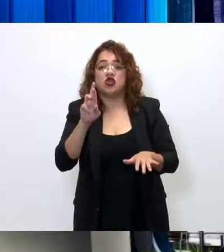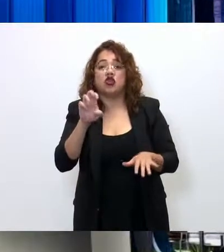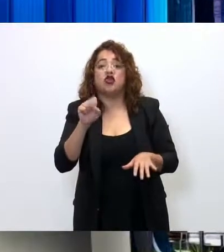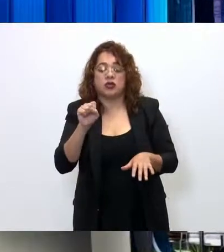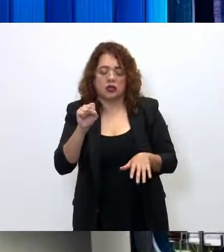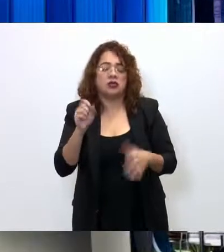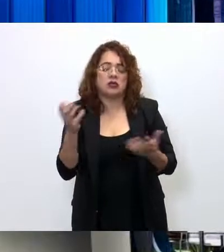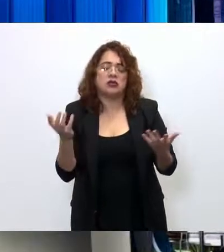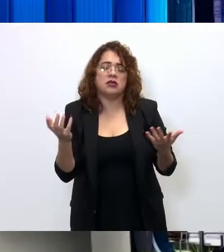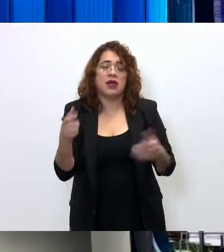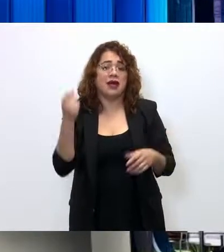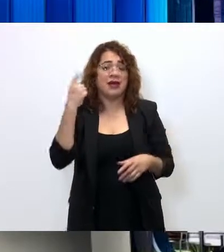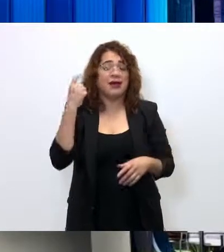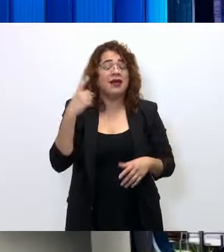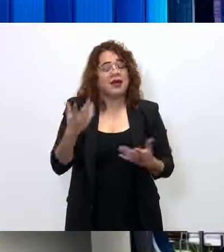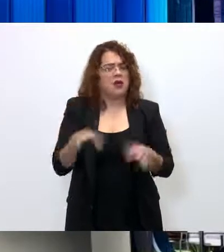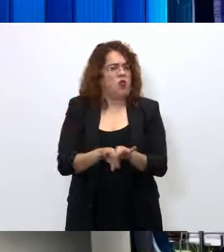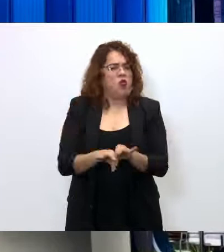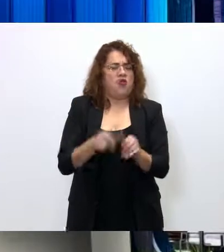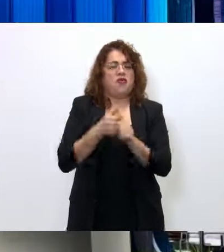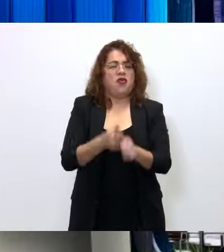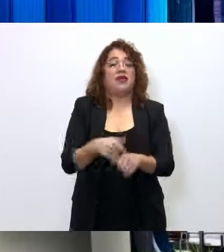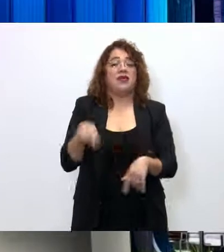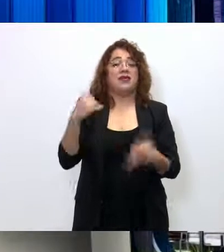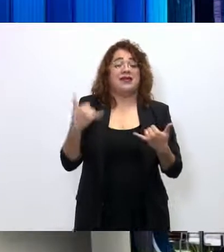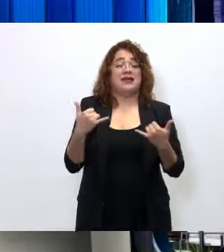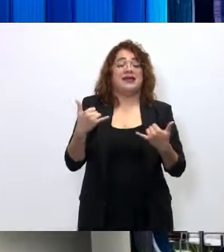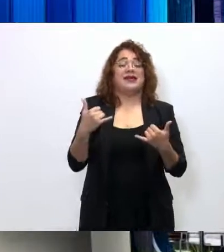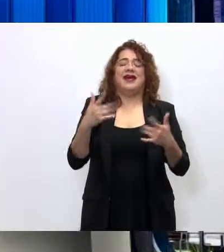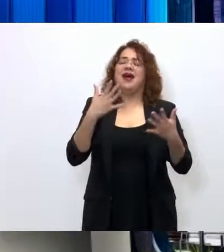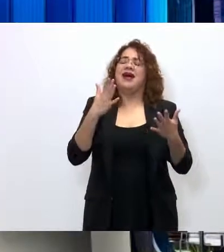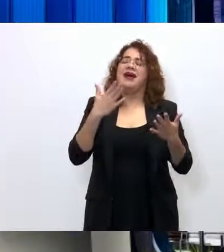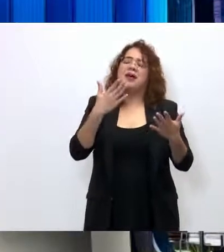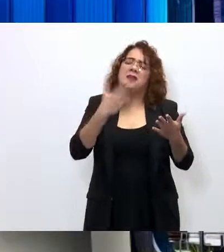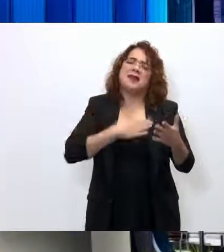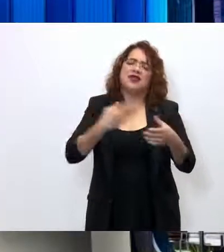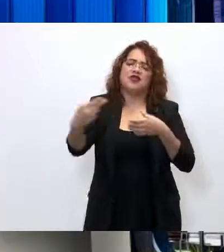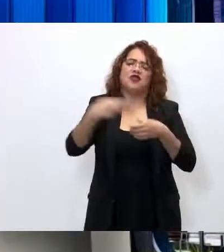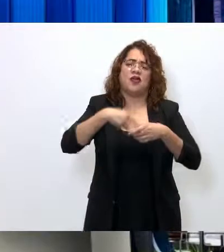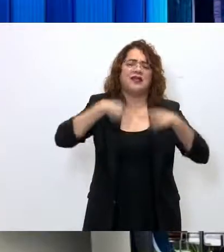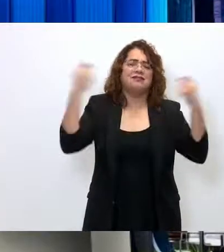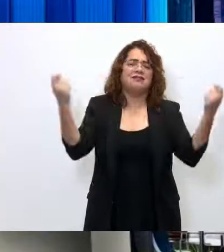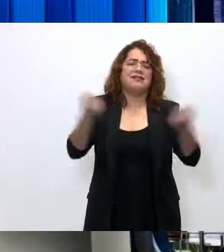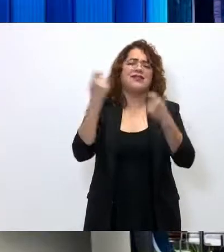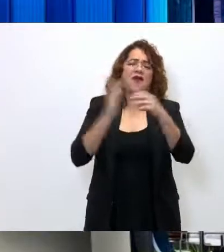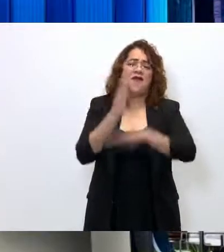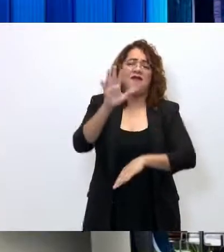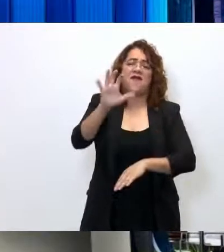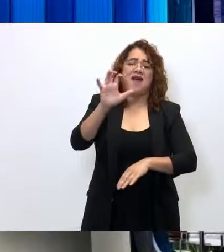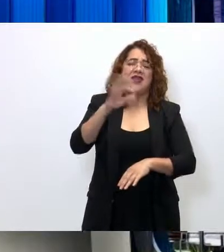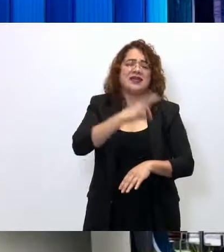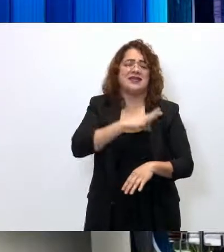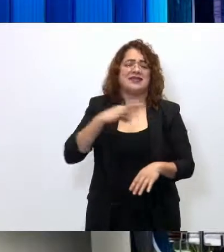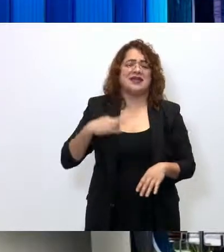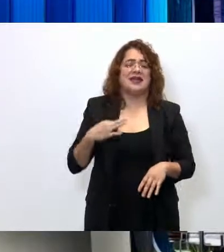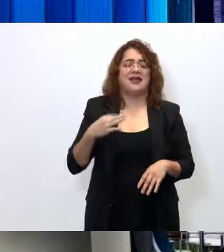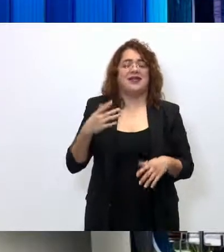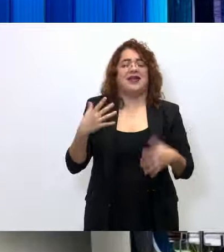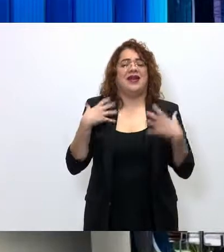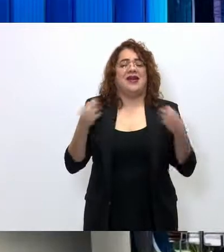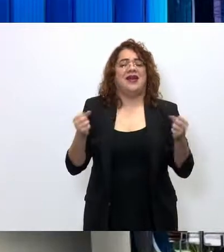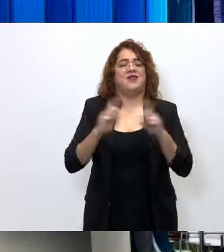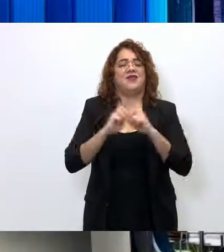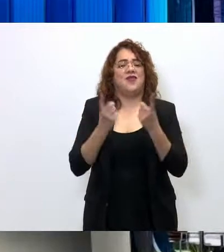National Public Health Week, and I'd like you to join me in celebrating the more than 500 staff members of the health department who are working hard to keep our city